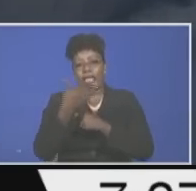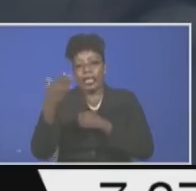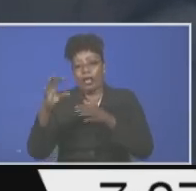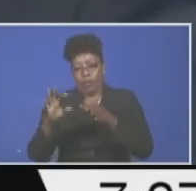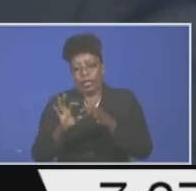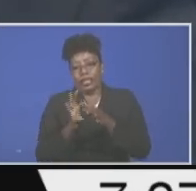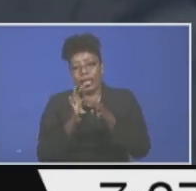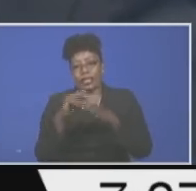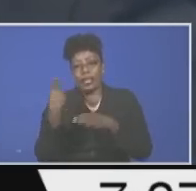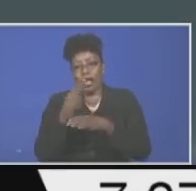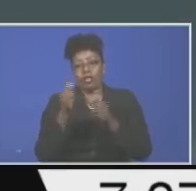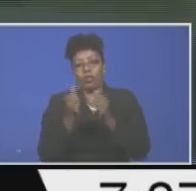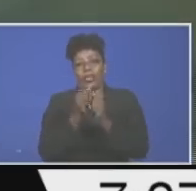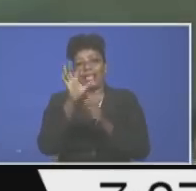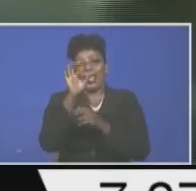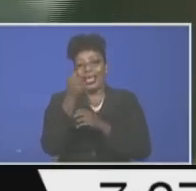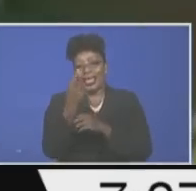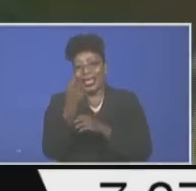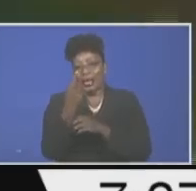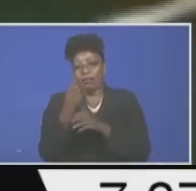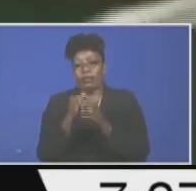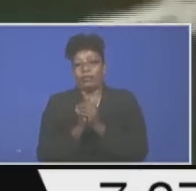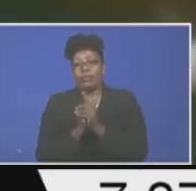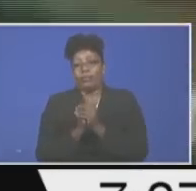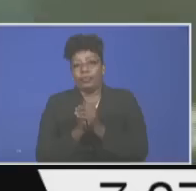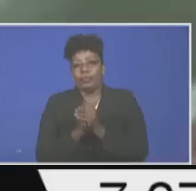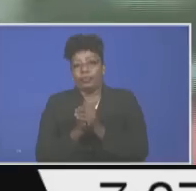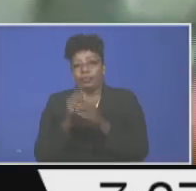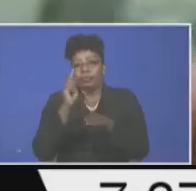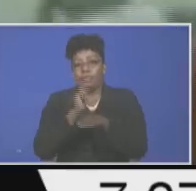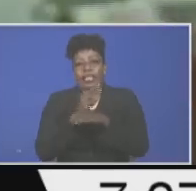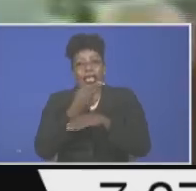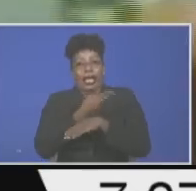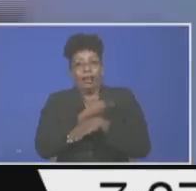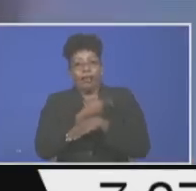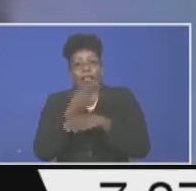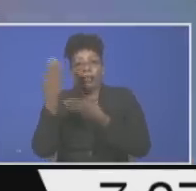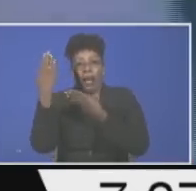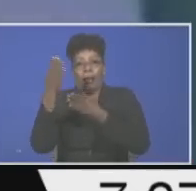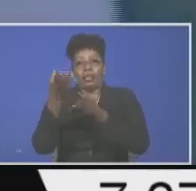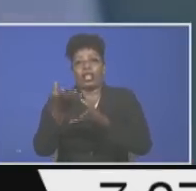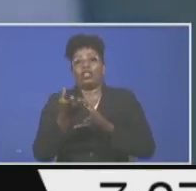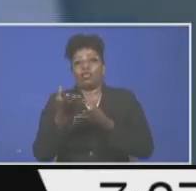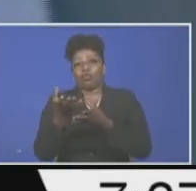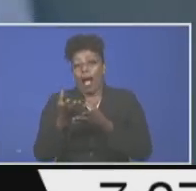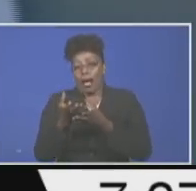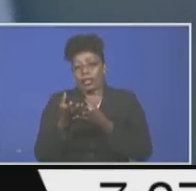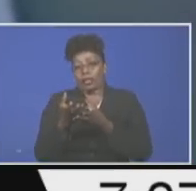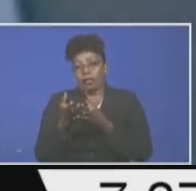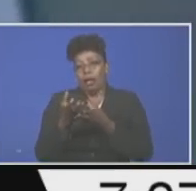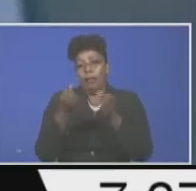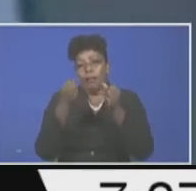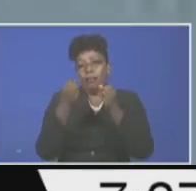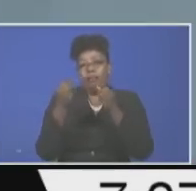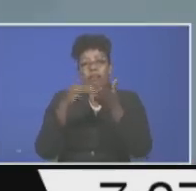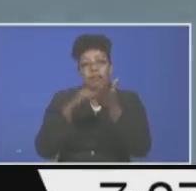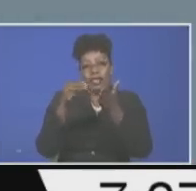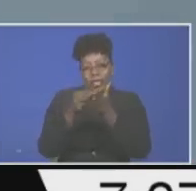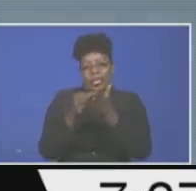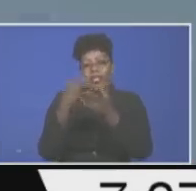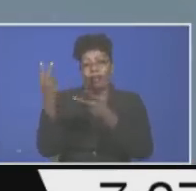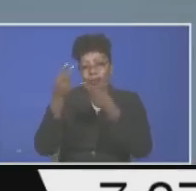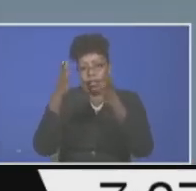have with 9/11. Minister Henfield noted that the Bahamas attracts millions of visitors annually, and we